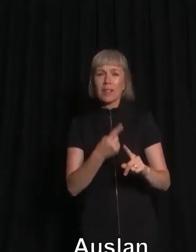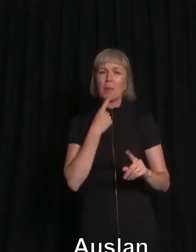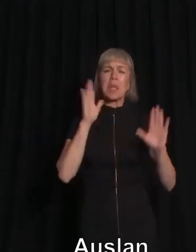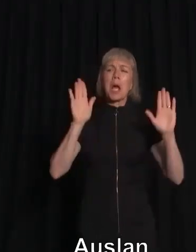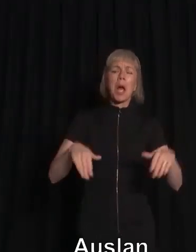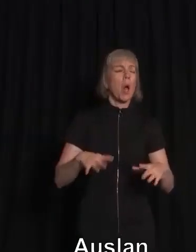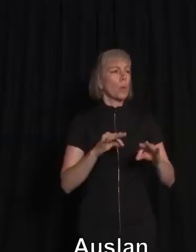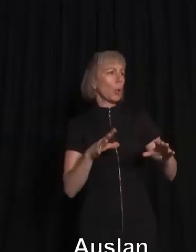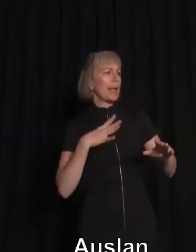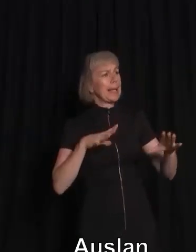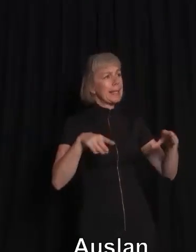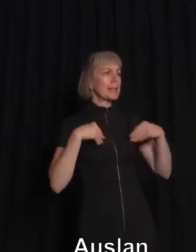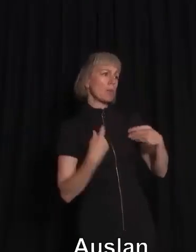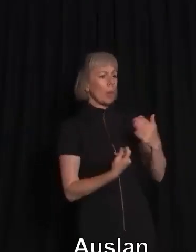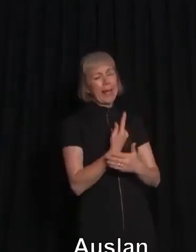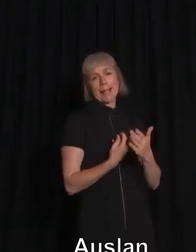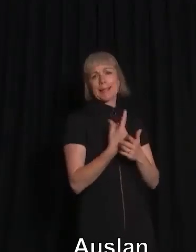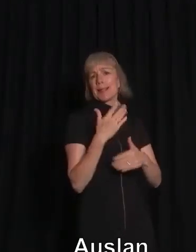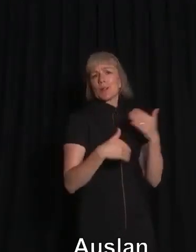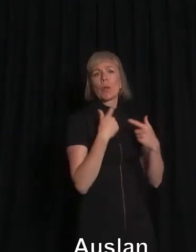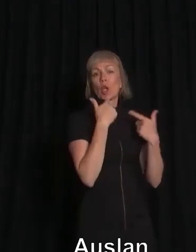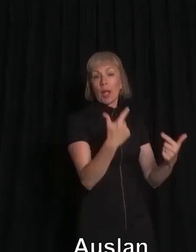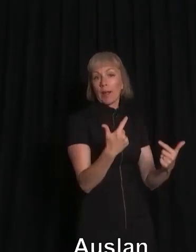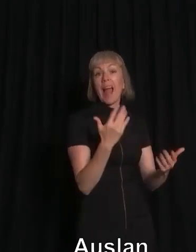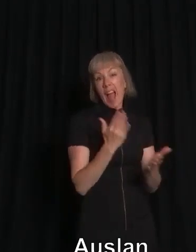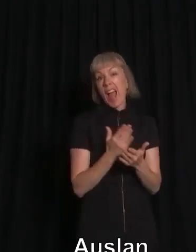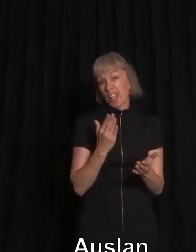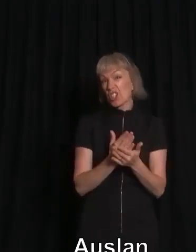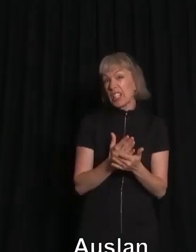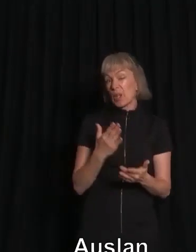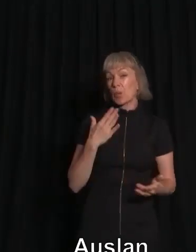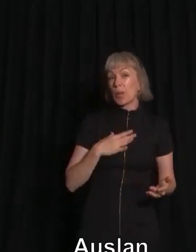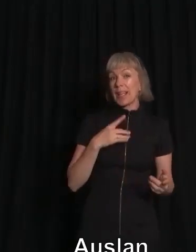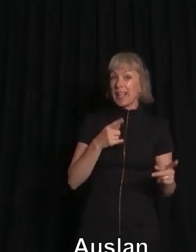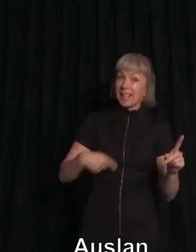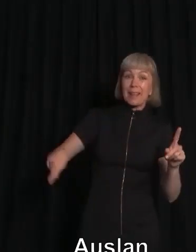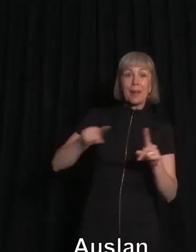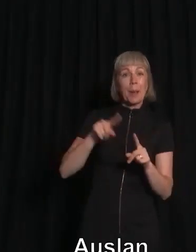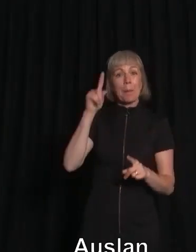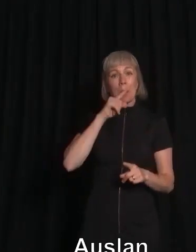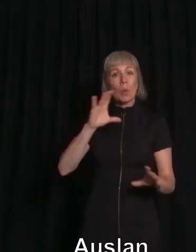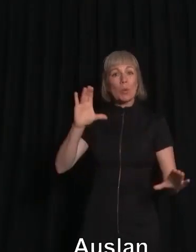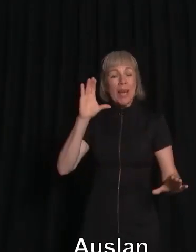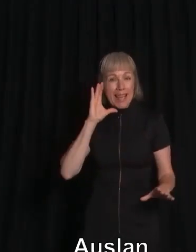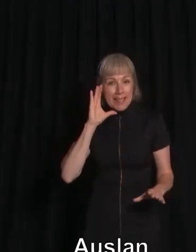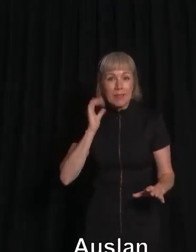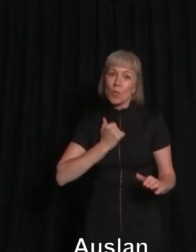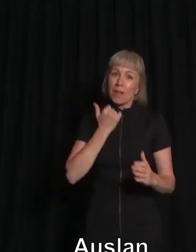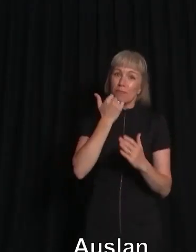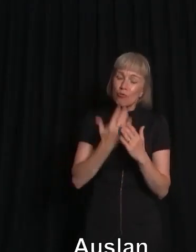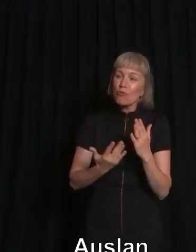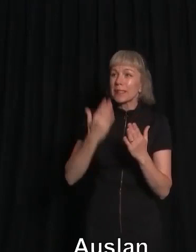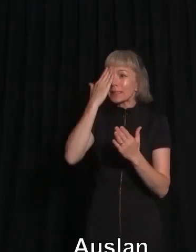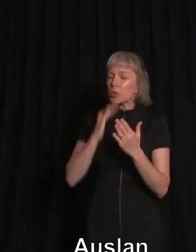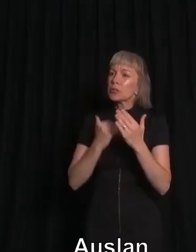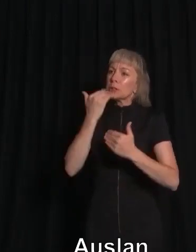us. I mean, we are here, we exist, we don't care. But what we need is for people to listen to us and to listen to us with